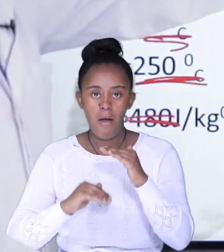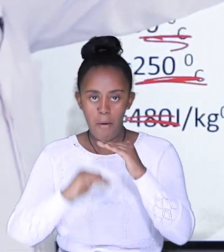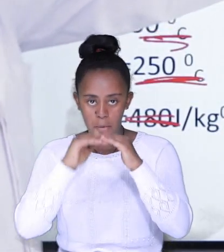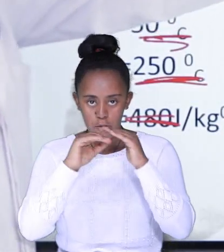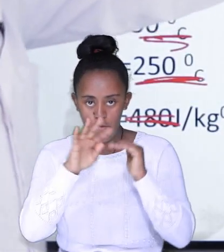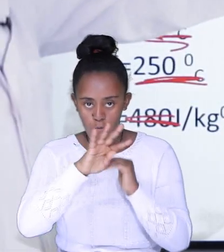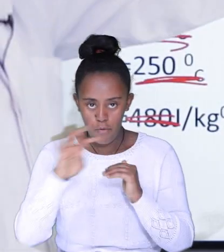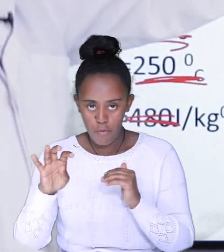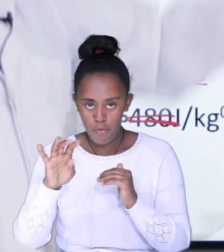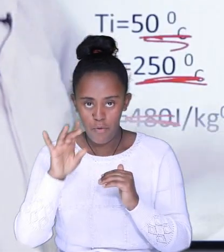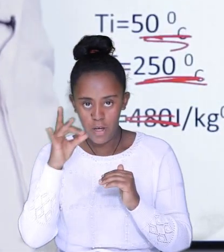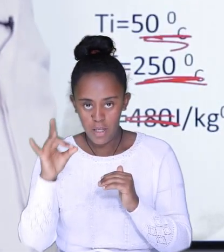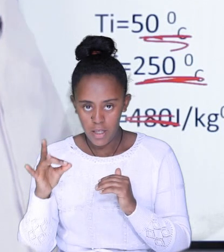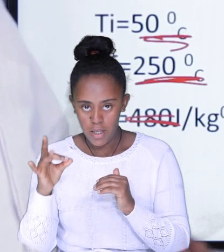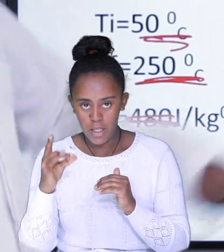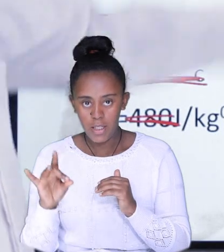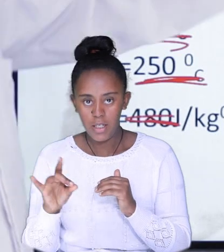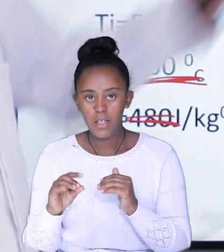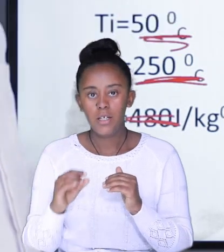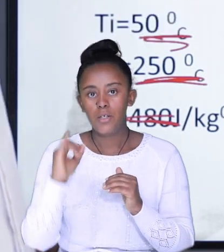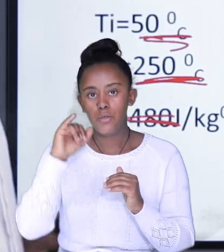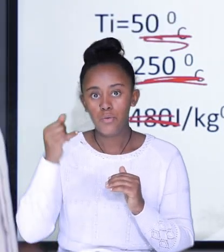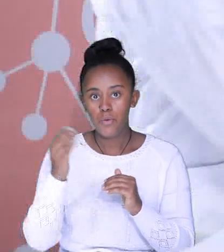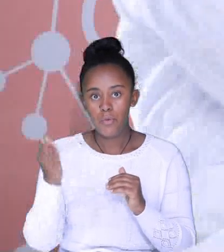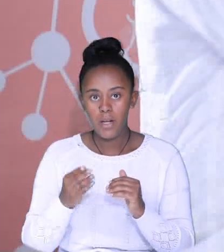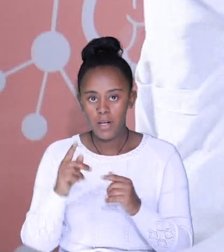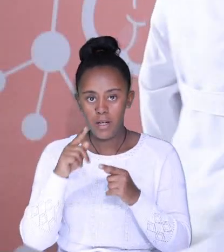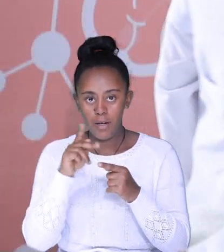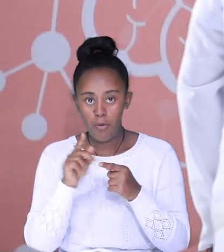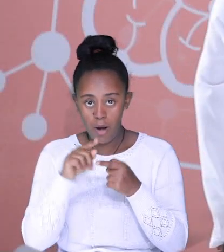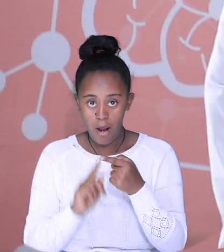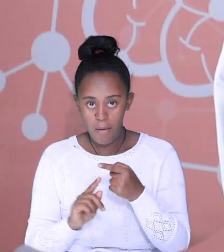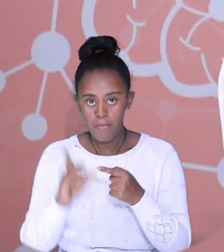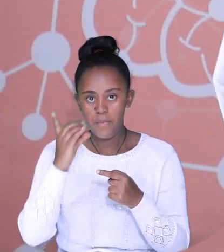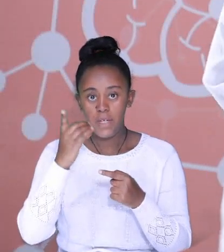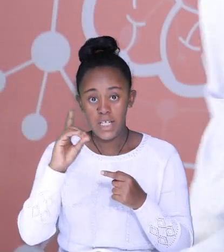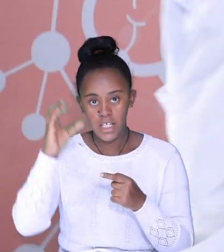418 joule per kilogram degree Celsius.